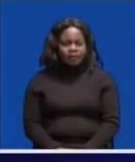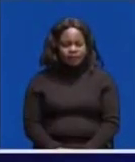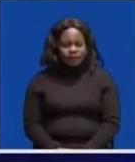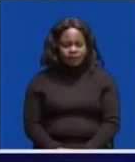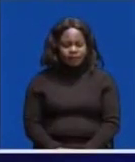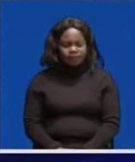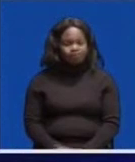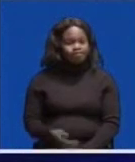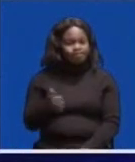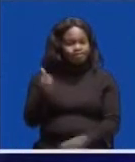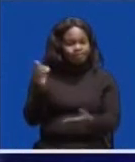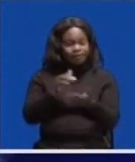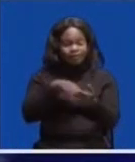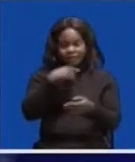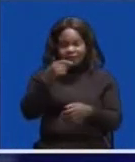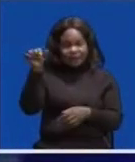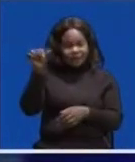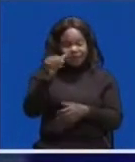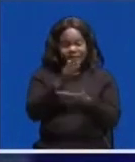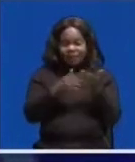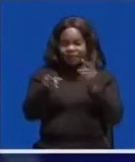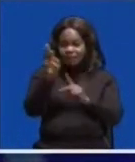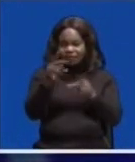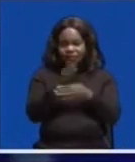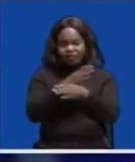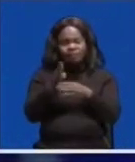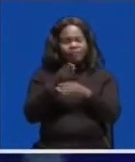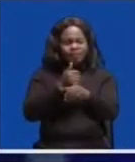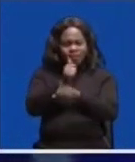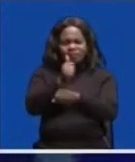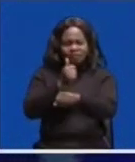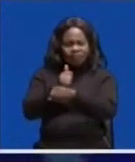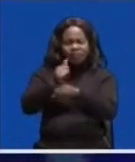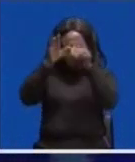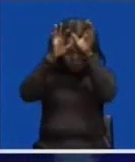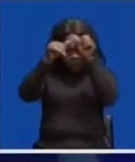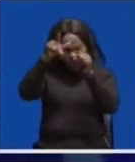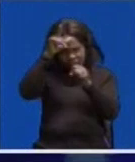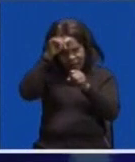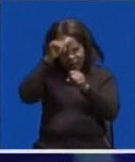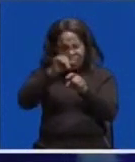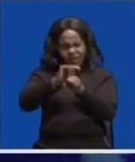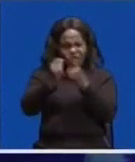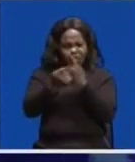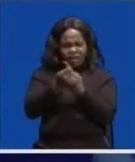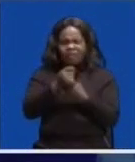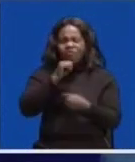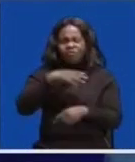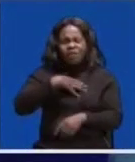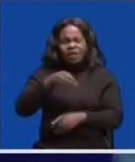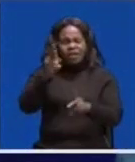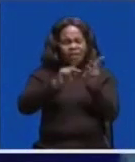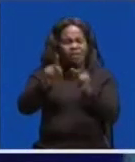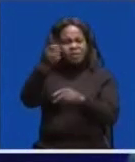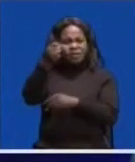And Ms. Leah said it is unfortunate that some people are busy accusing President Edgar Lungu of being tribal and not liking the people of